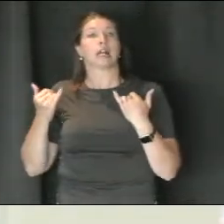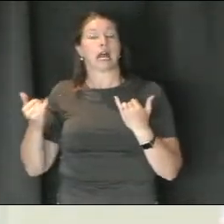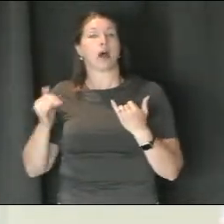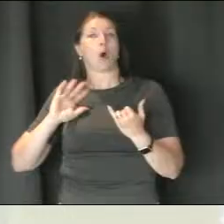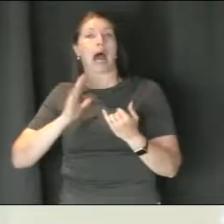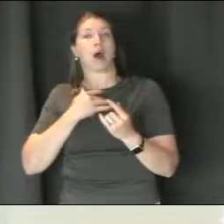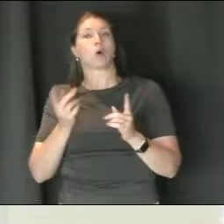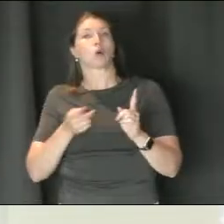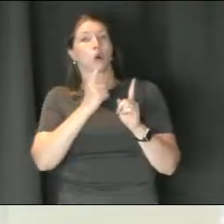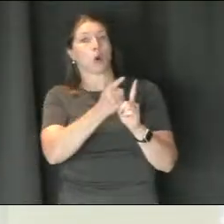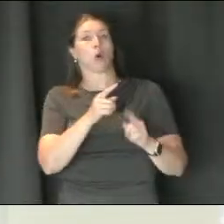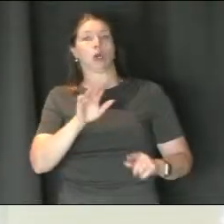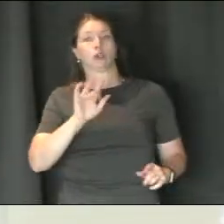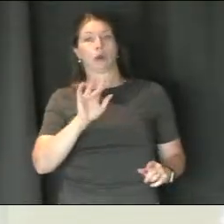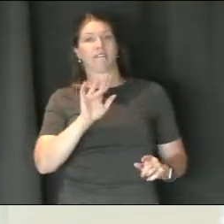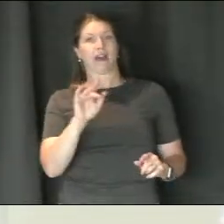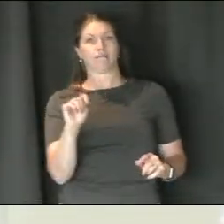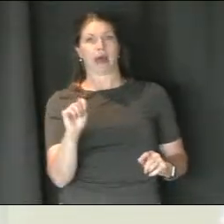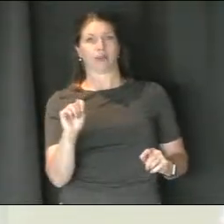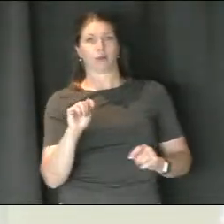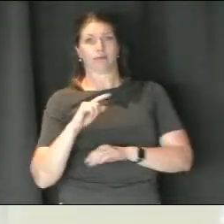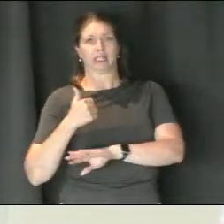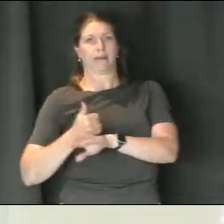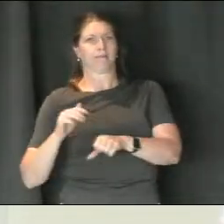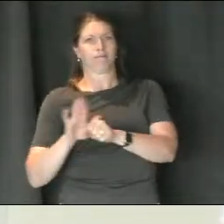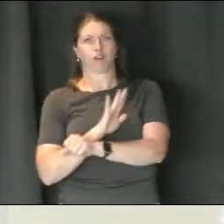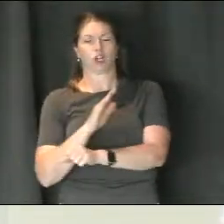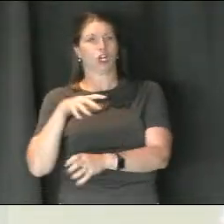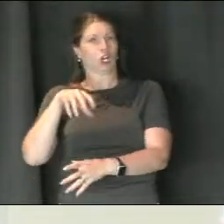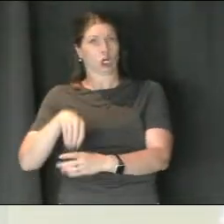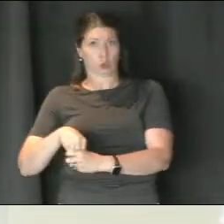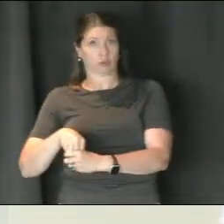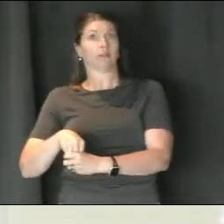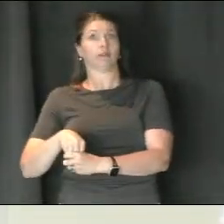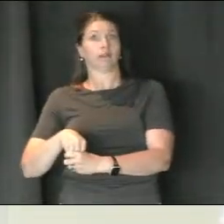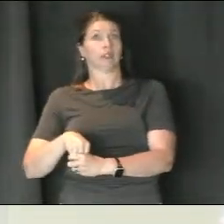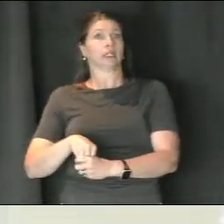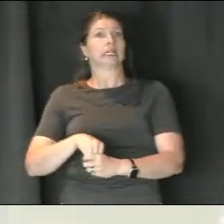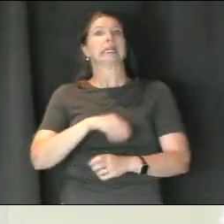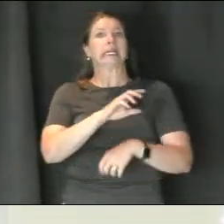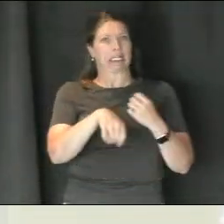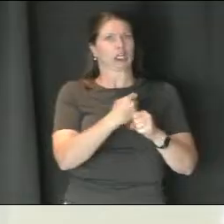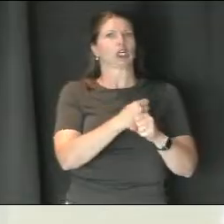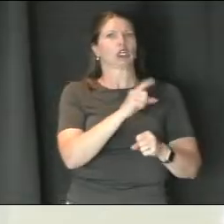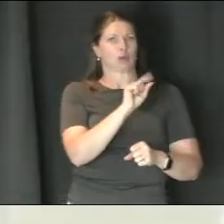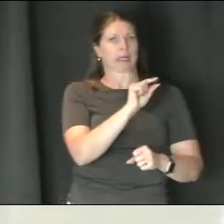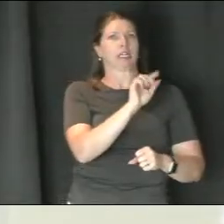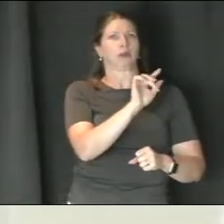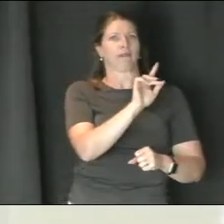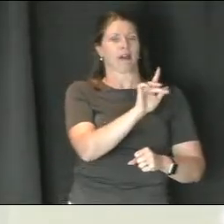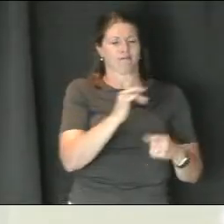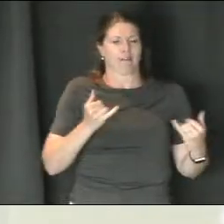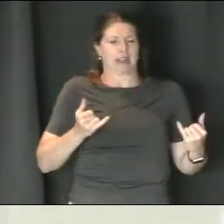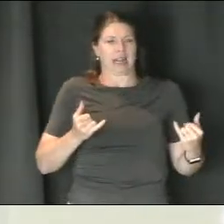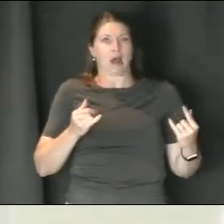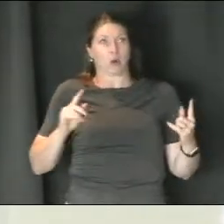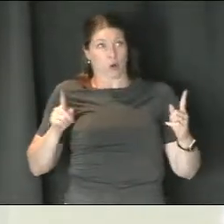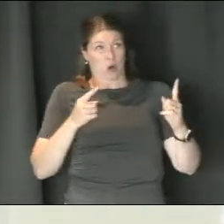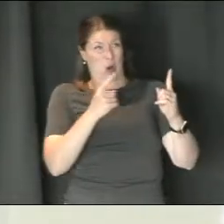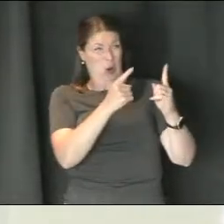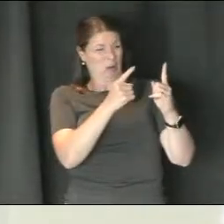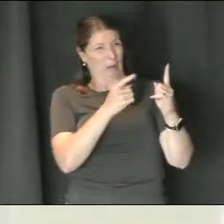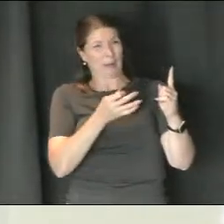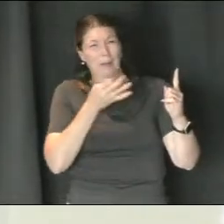that. In closing, sincere commendations to the present provincial government